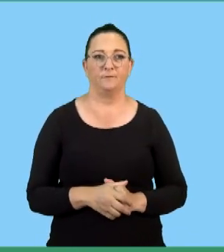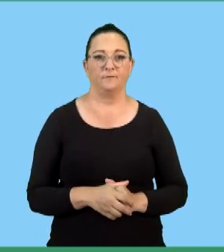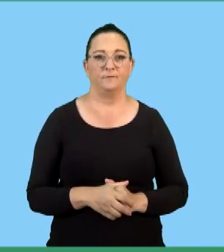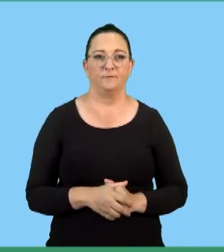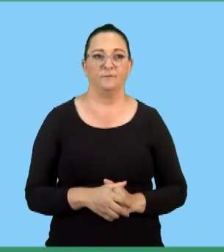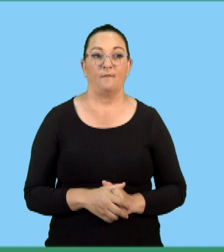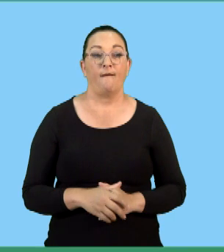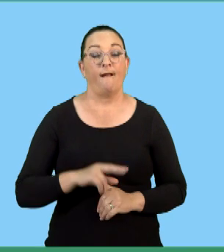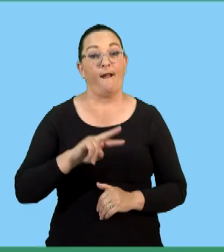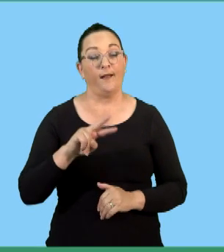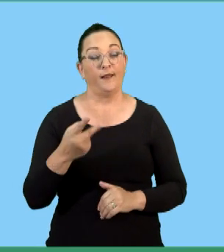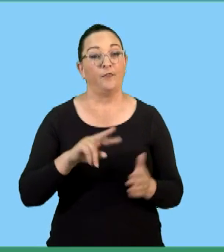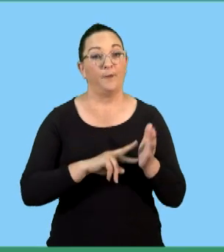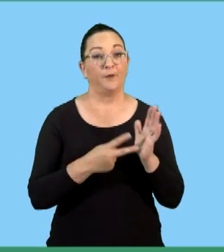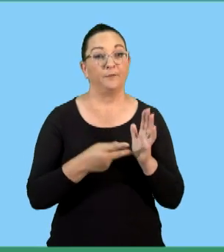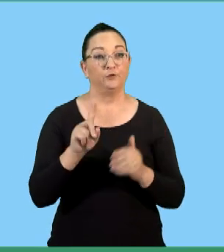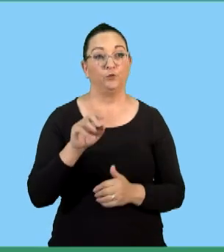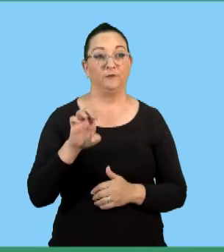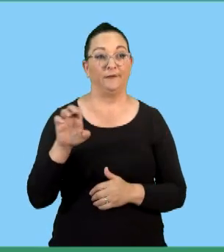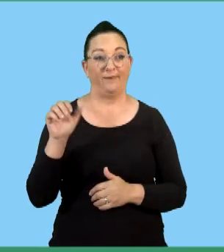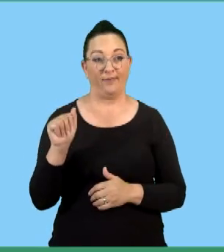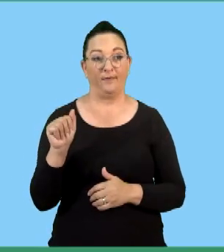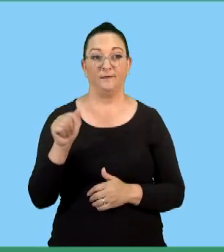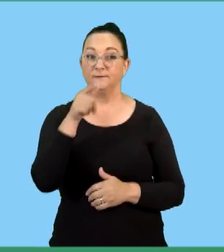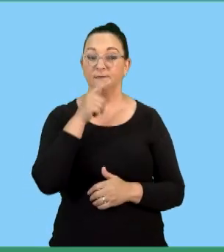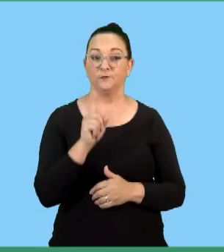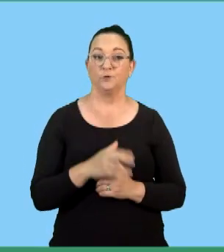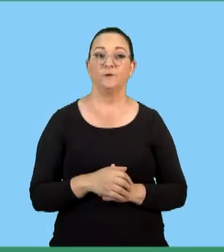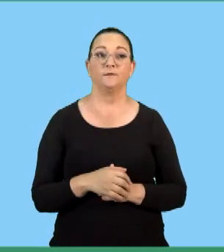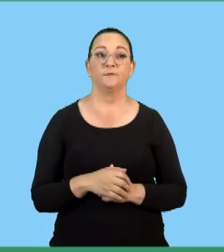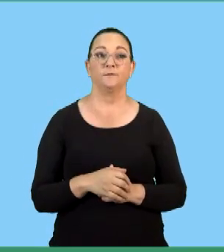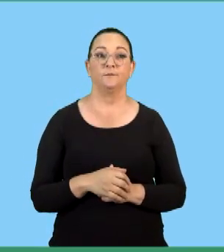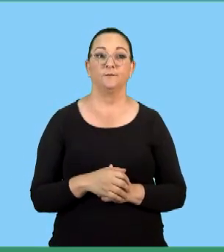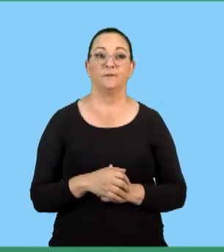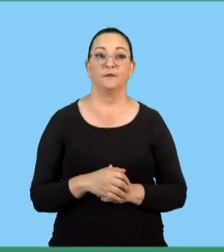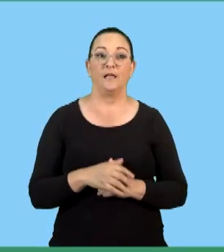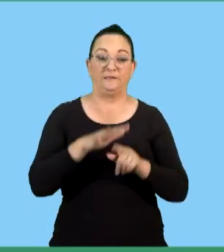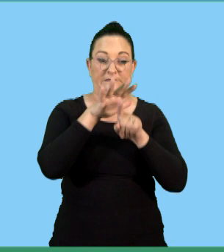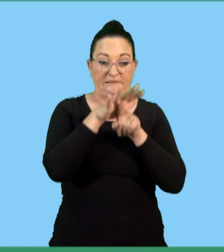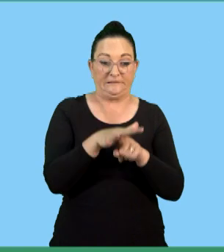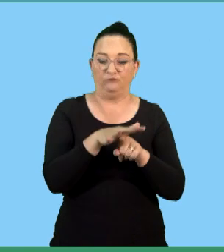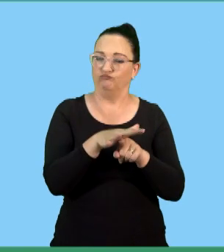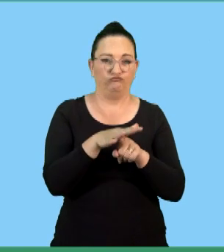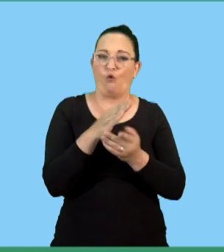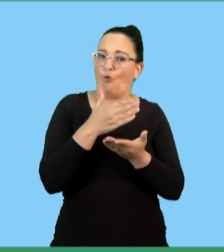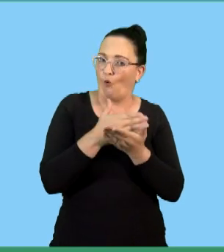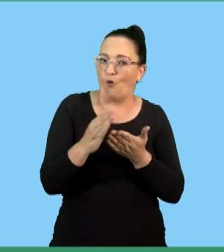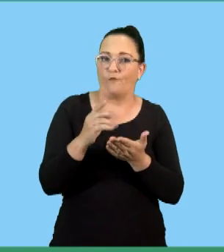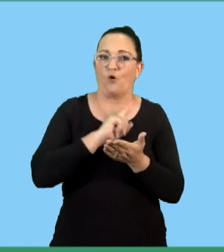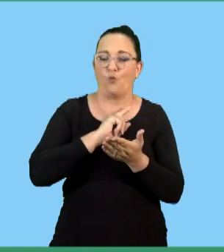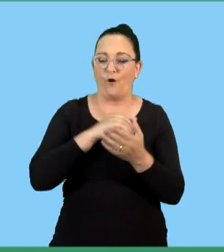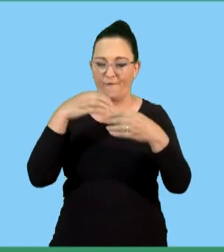All right, another purpose of the EEA is to eliminate discrimination on grounds of